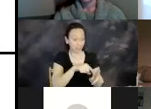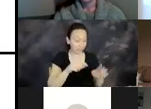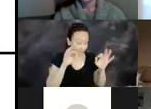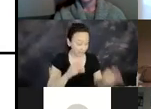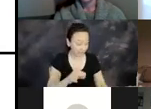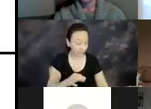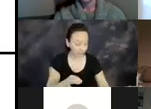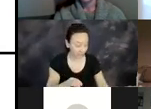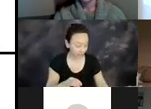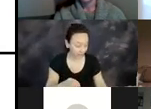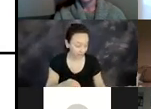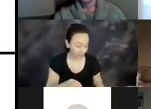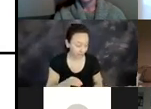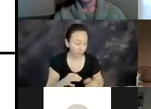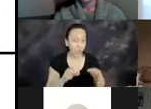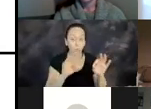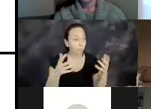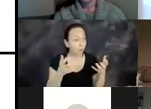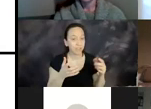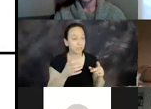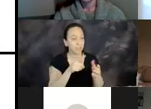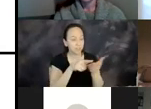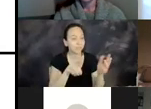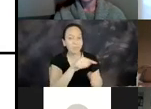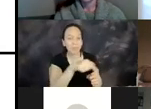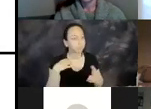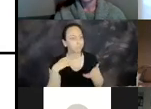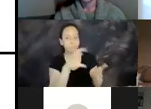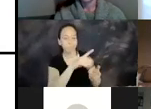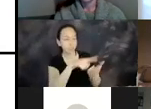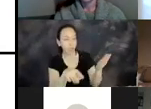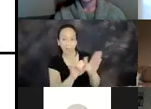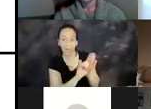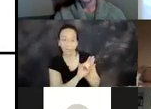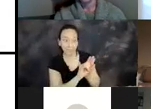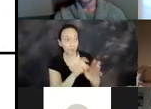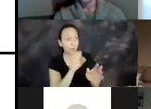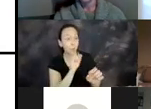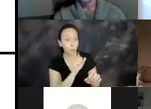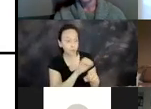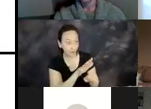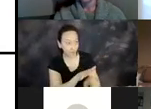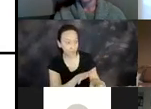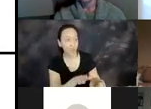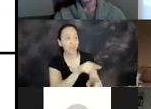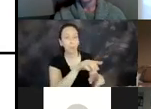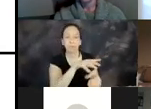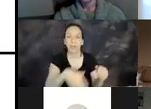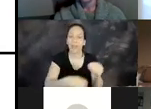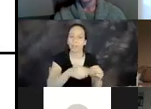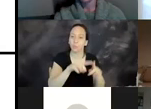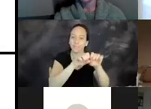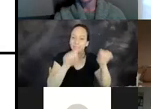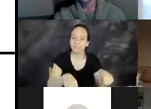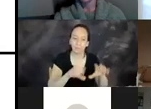card. They would look at your ID to make sure that you're old enough, and then they would be able to go in a system and add you to what we call a senior group. And once you're in